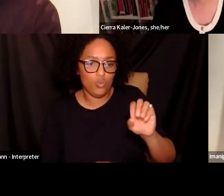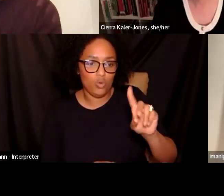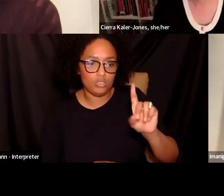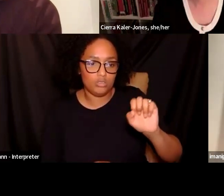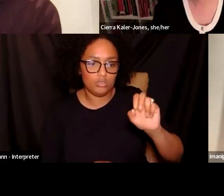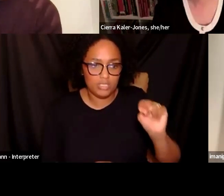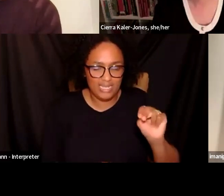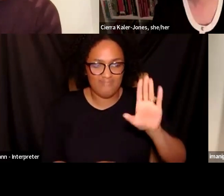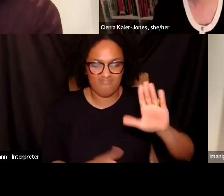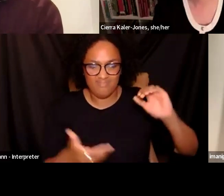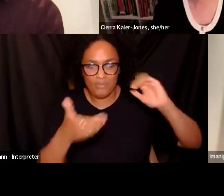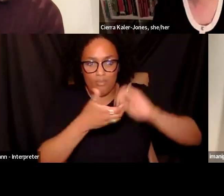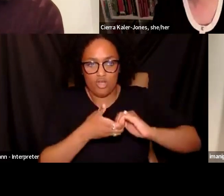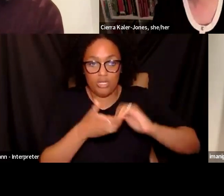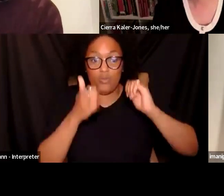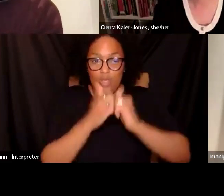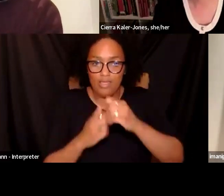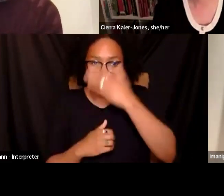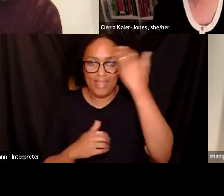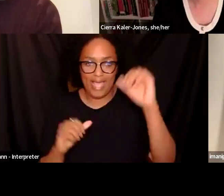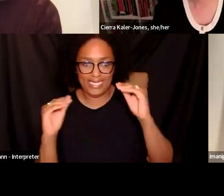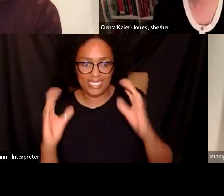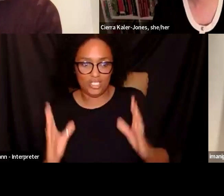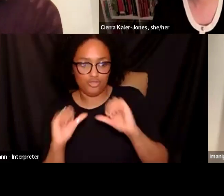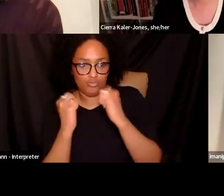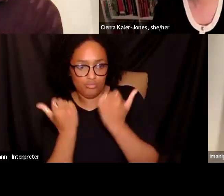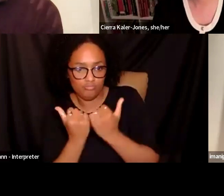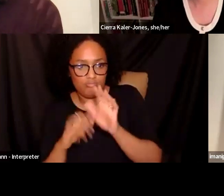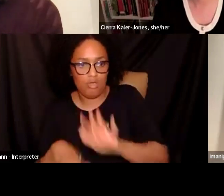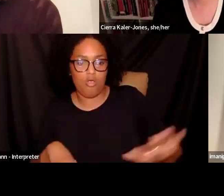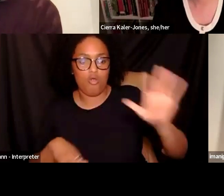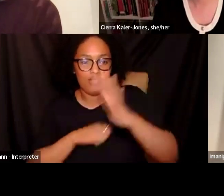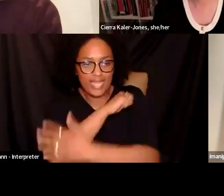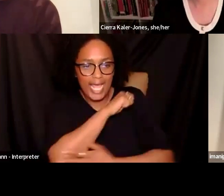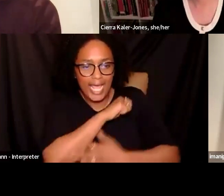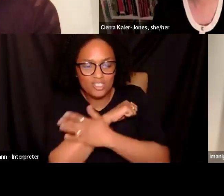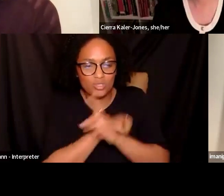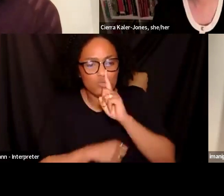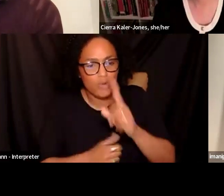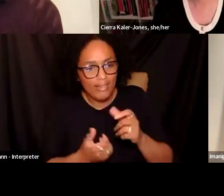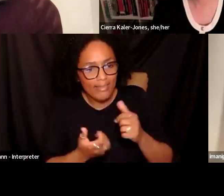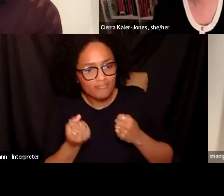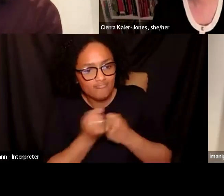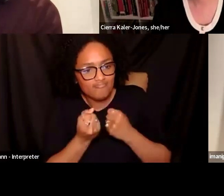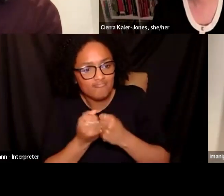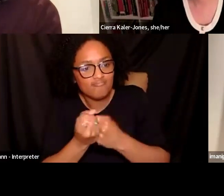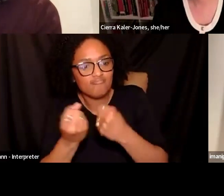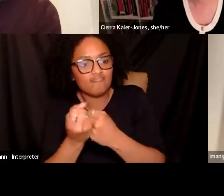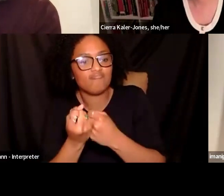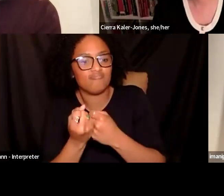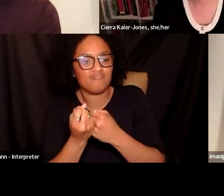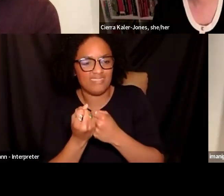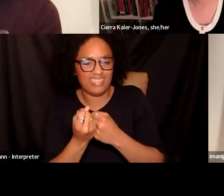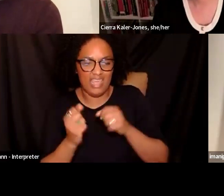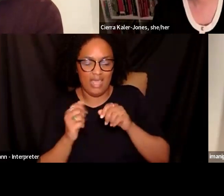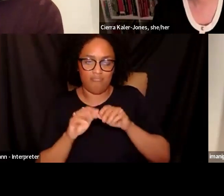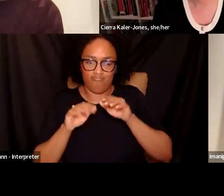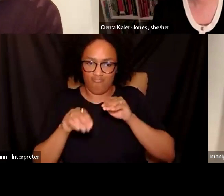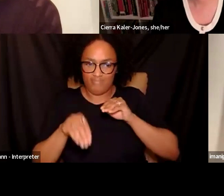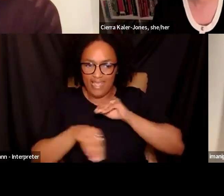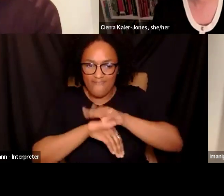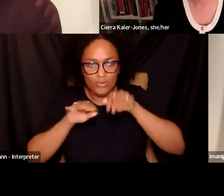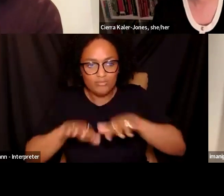make make waves in the context of school by introducing scholarship on Black life and culture in